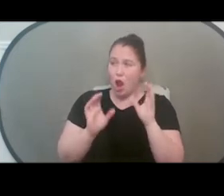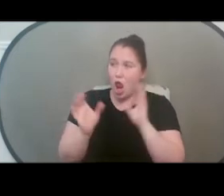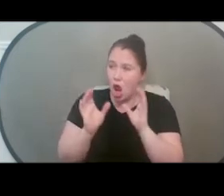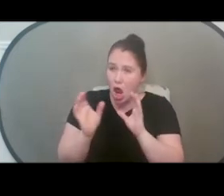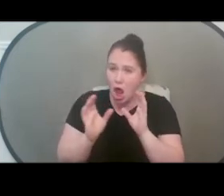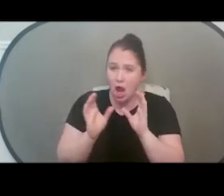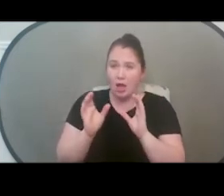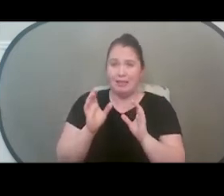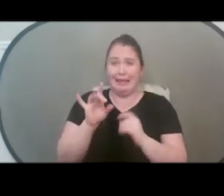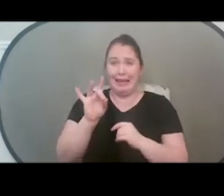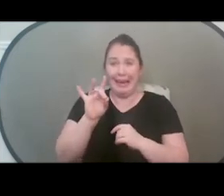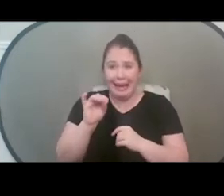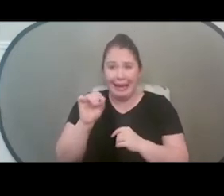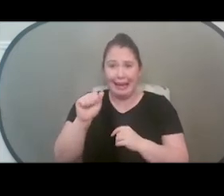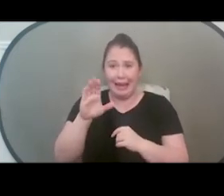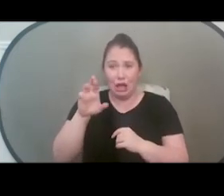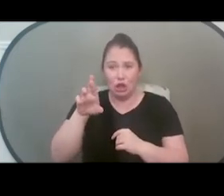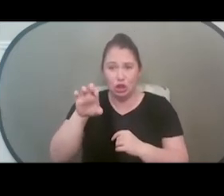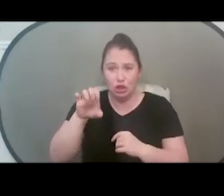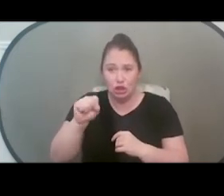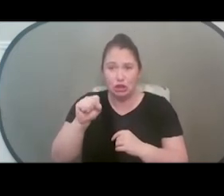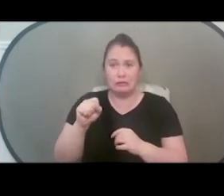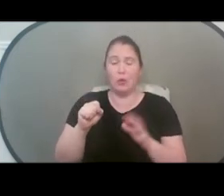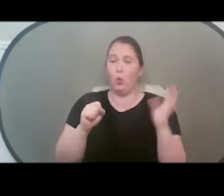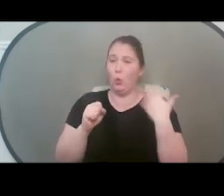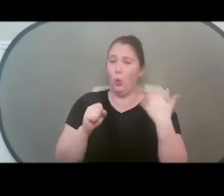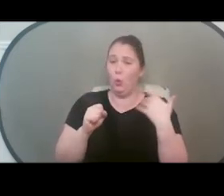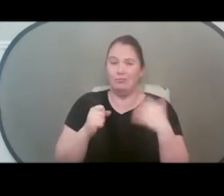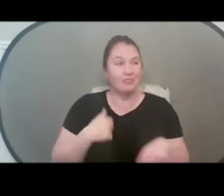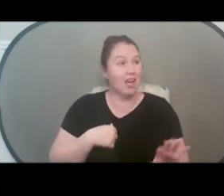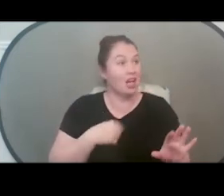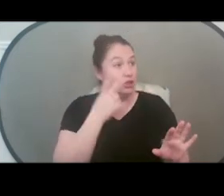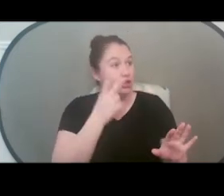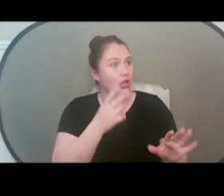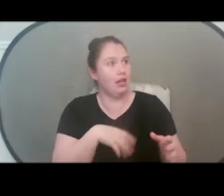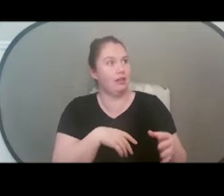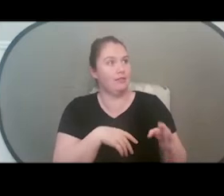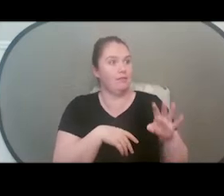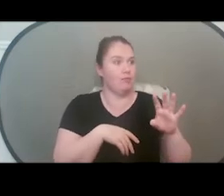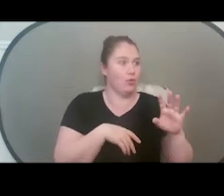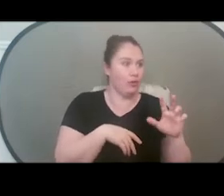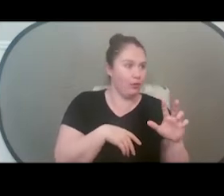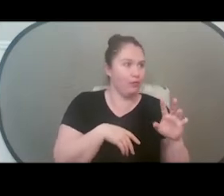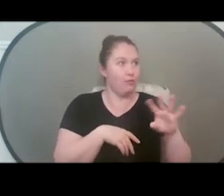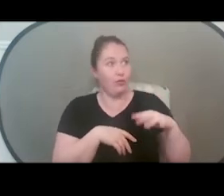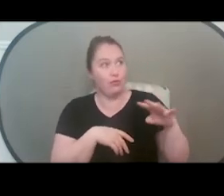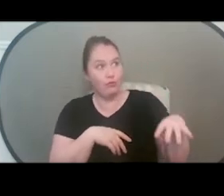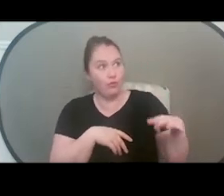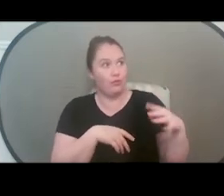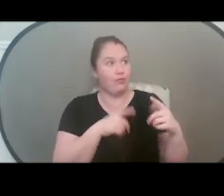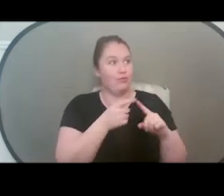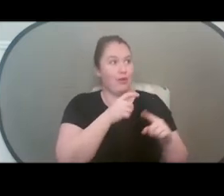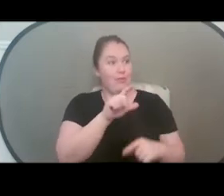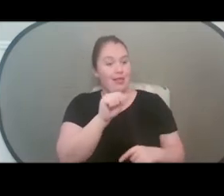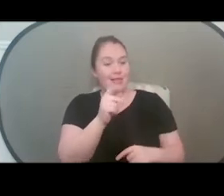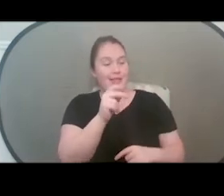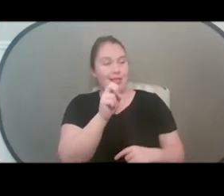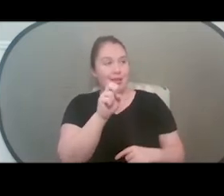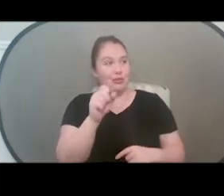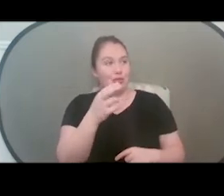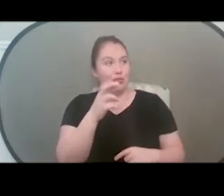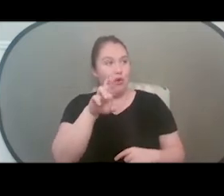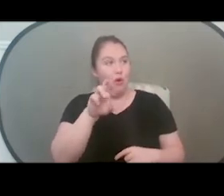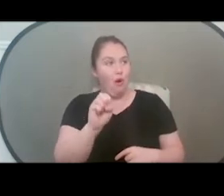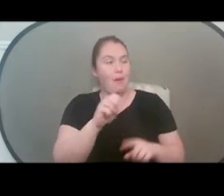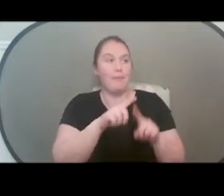acres in your fast. I saw 40, about 43 or 44 off of Lake Shore, but I haven't seen anything that's